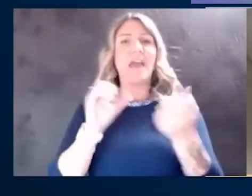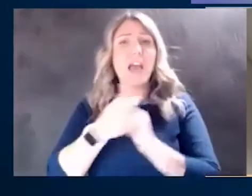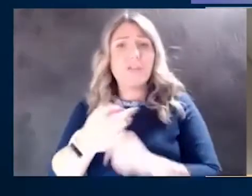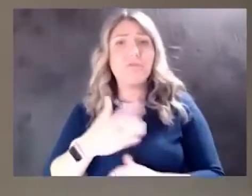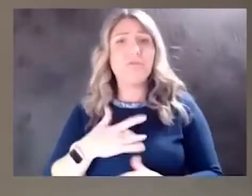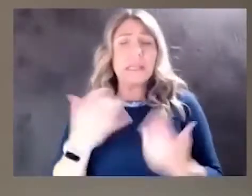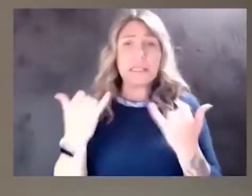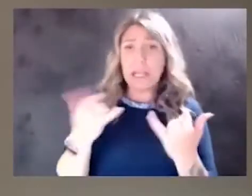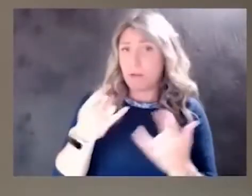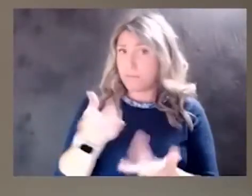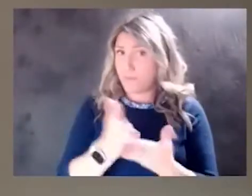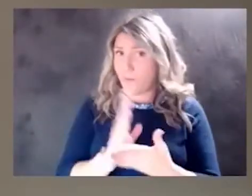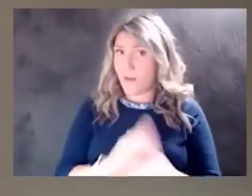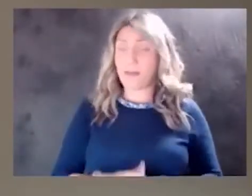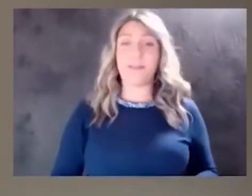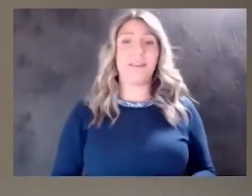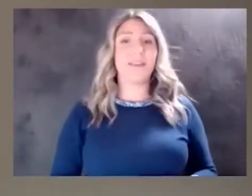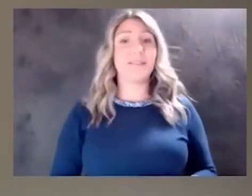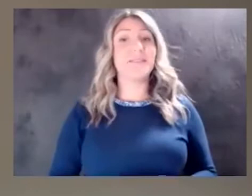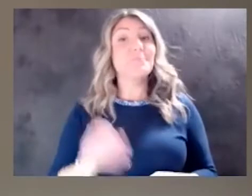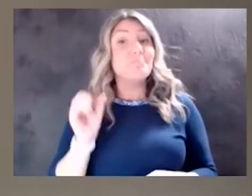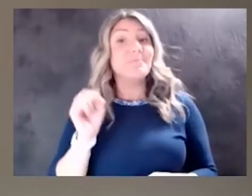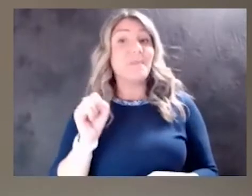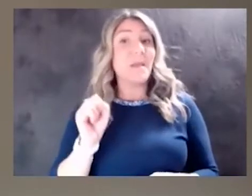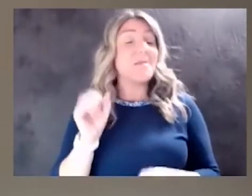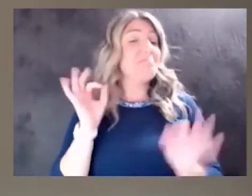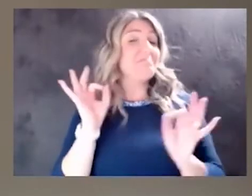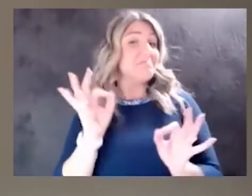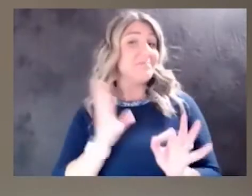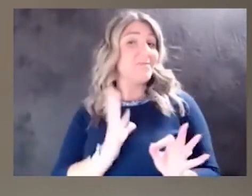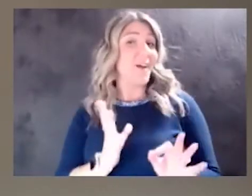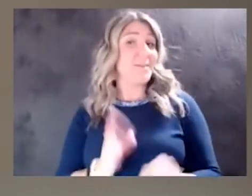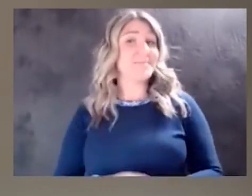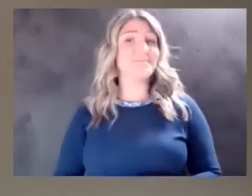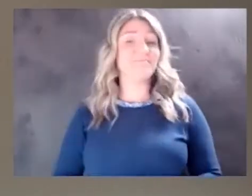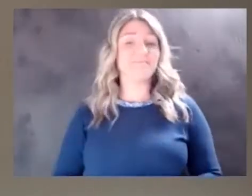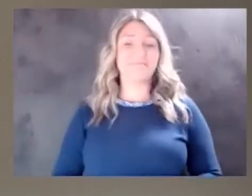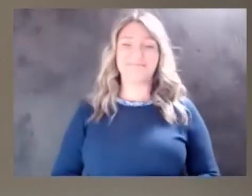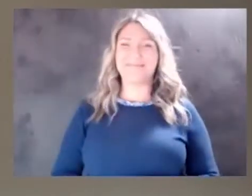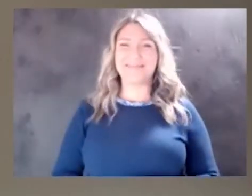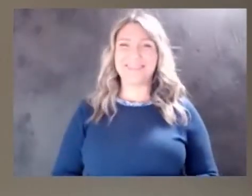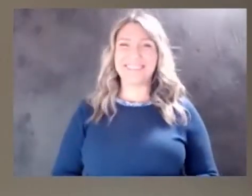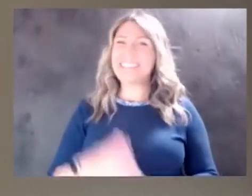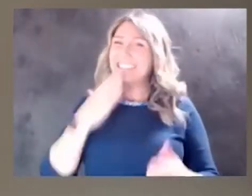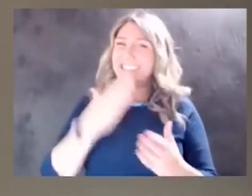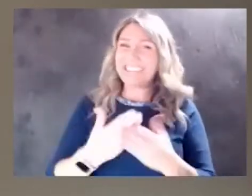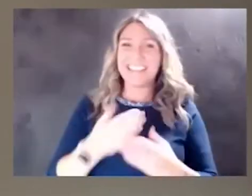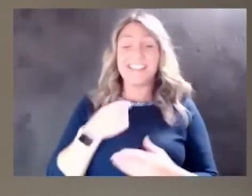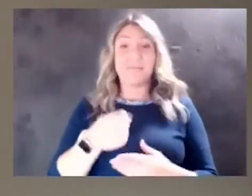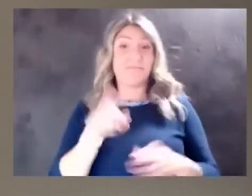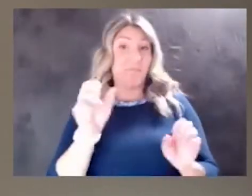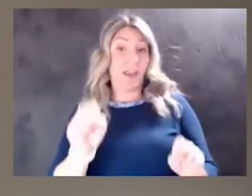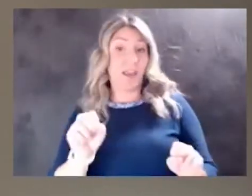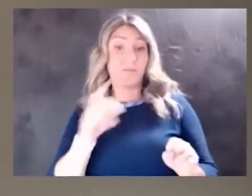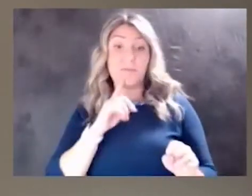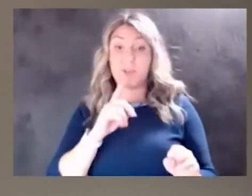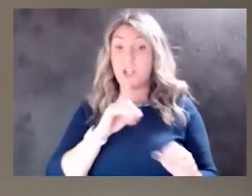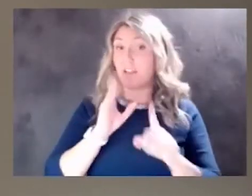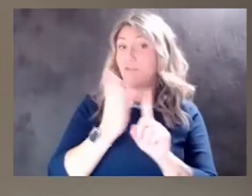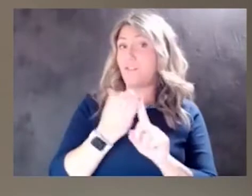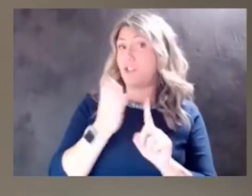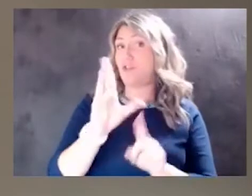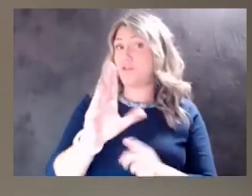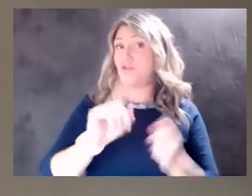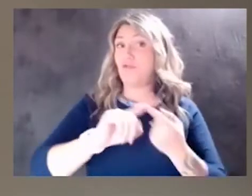okay? Yeah, I'm perfectly fine. Good. And have you been able to talk any of your friends into